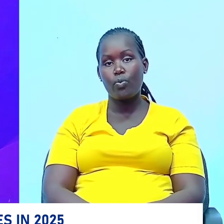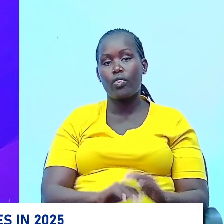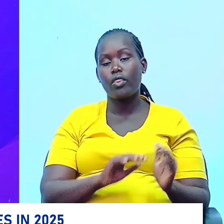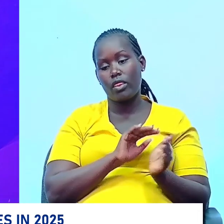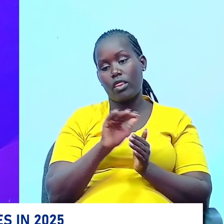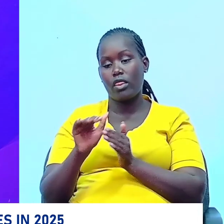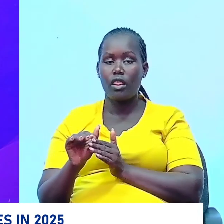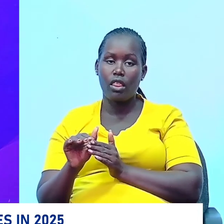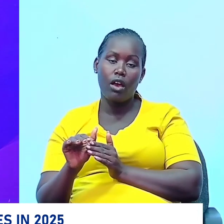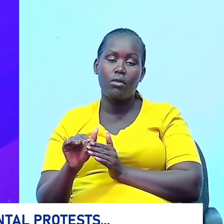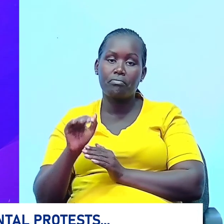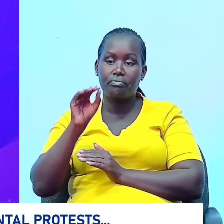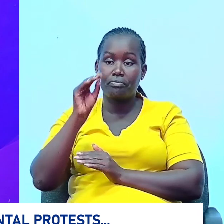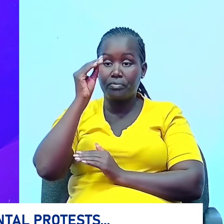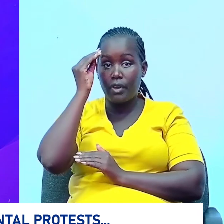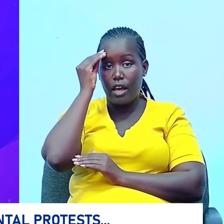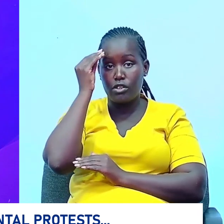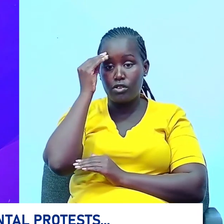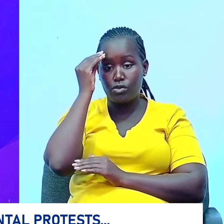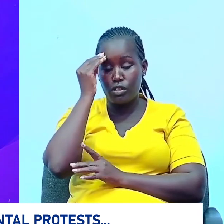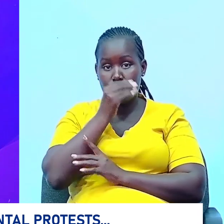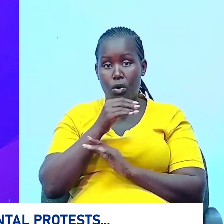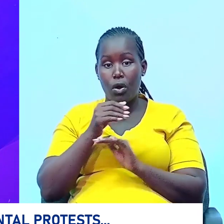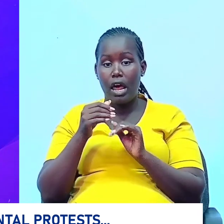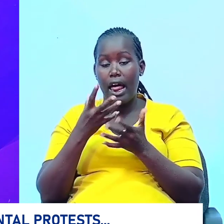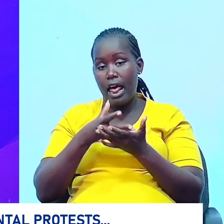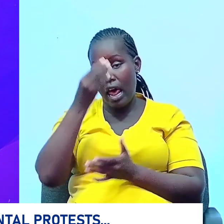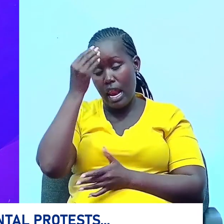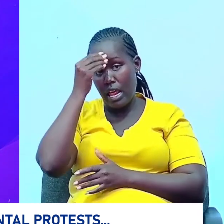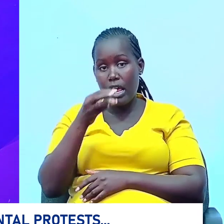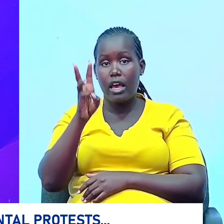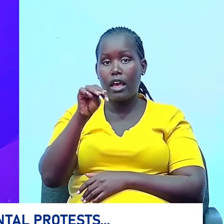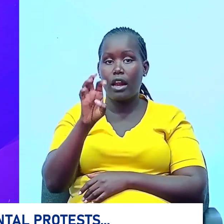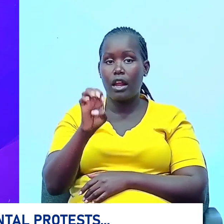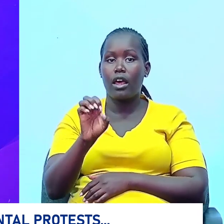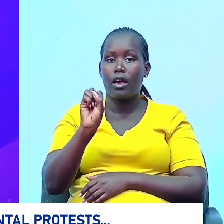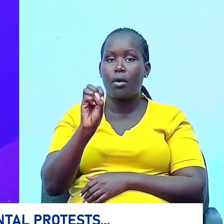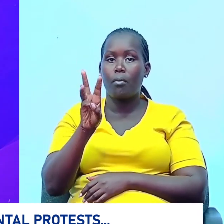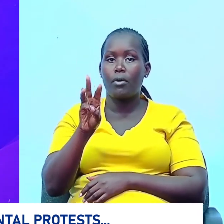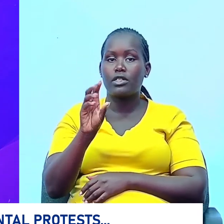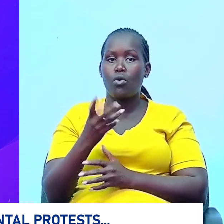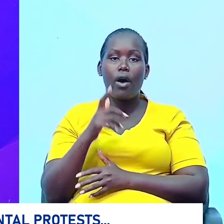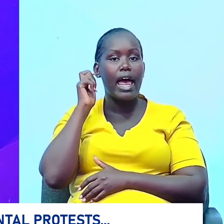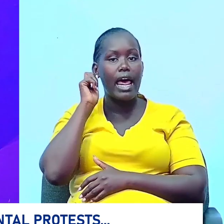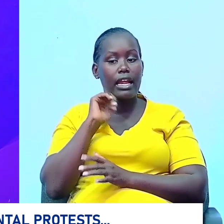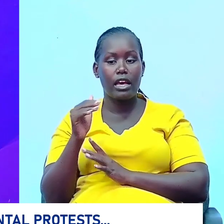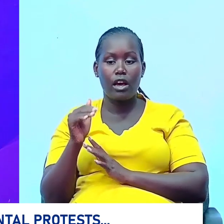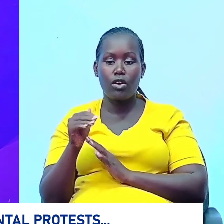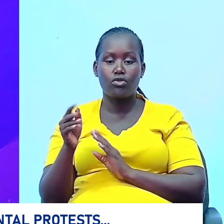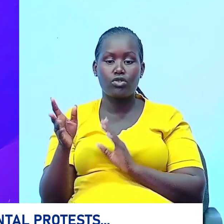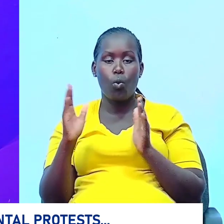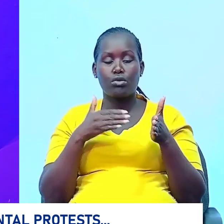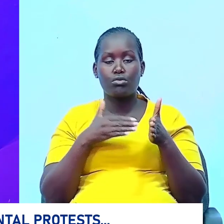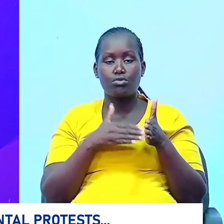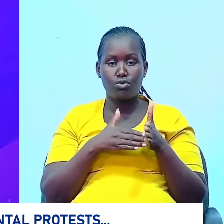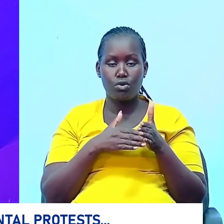Where academic activities at Meswo Primary School in Mgwon, that's Nandi County, were suspended